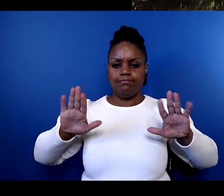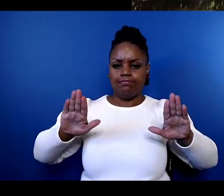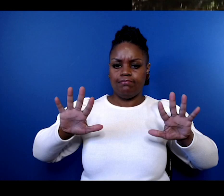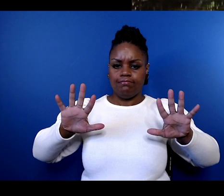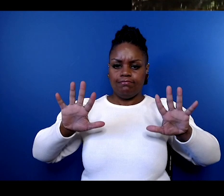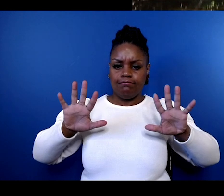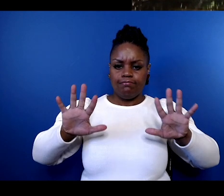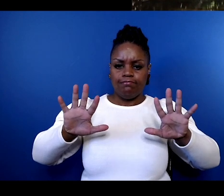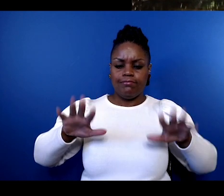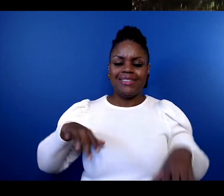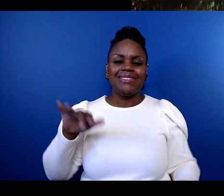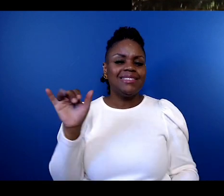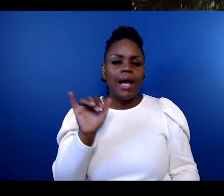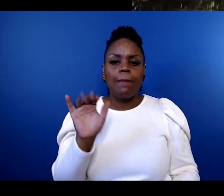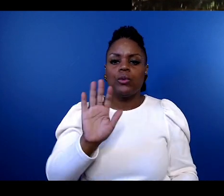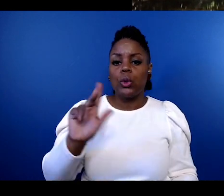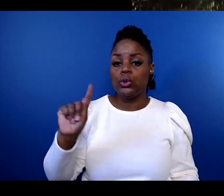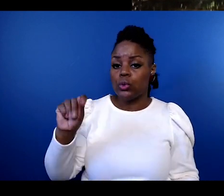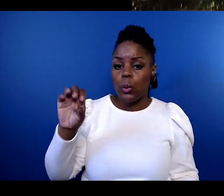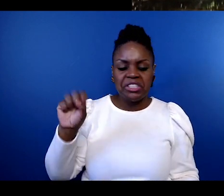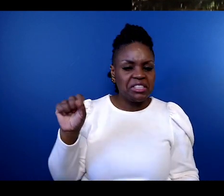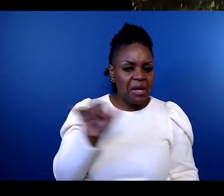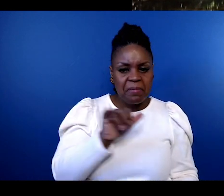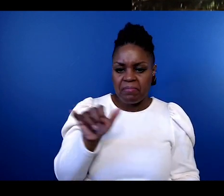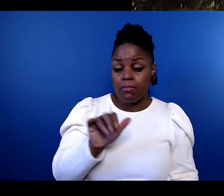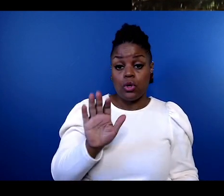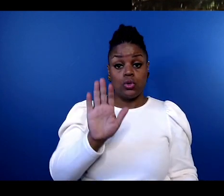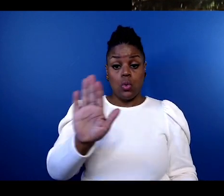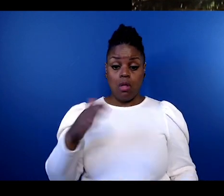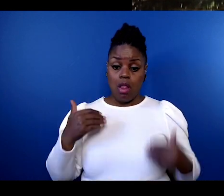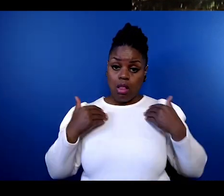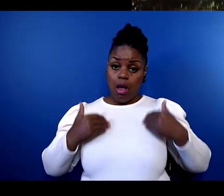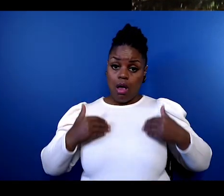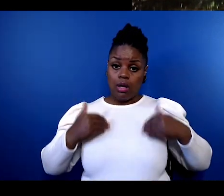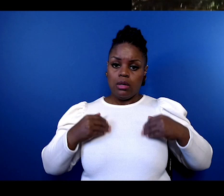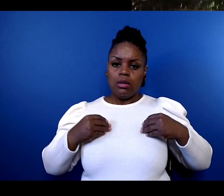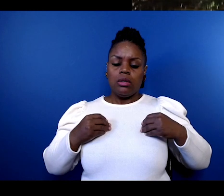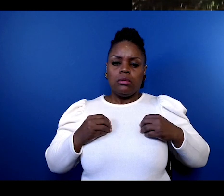And we're just expanding here, taking up as much space as possible with the limbs.